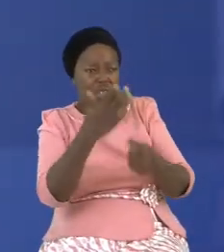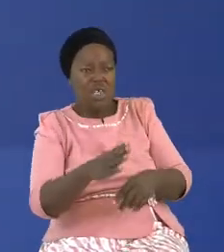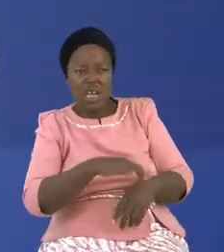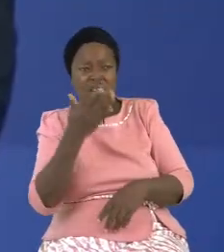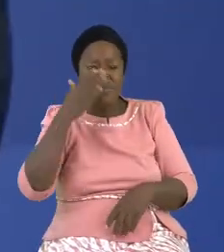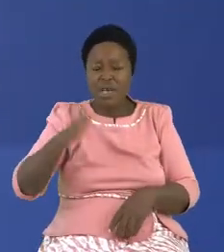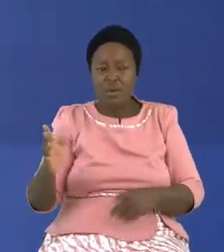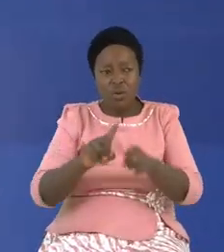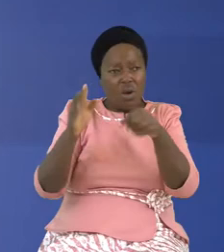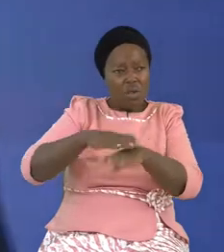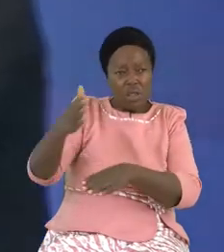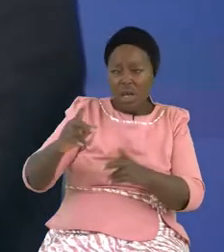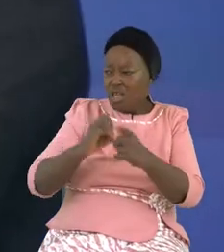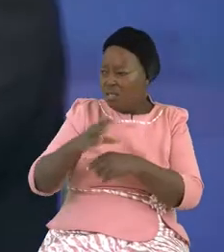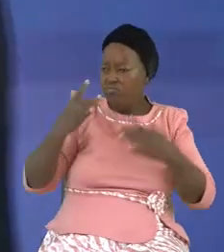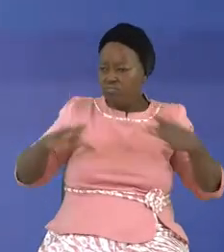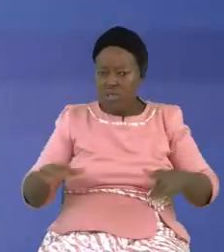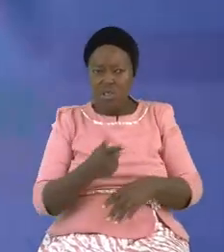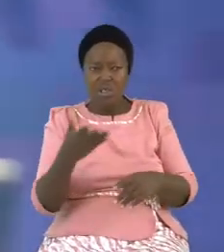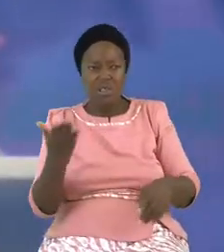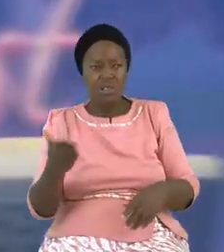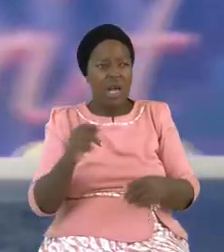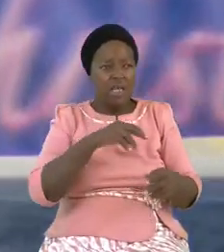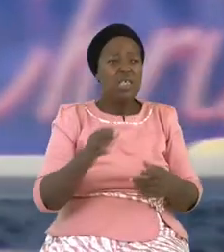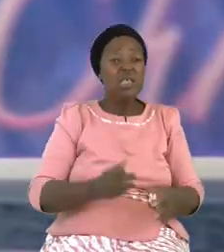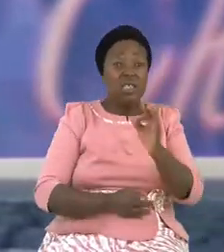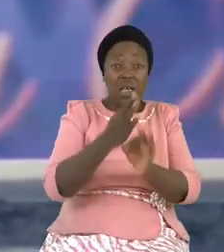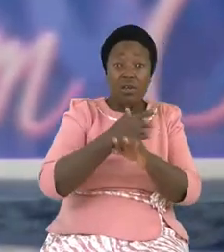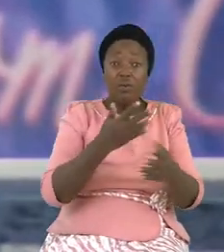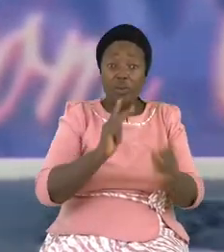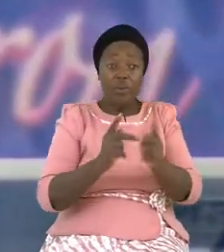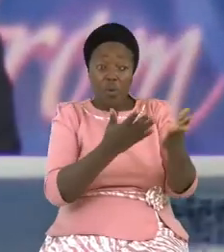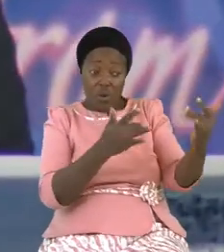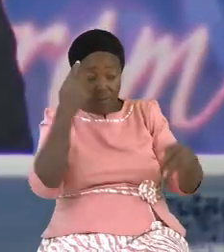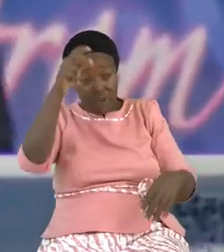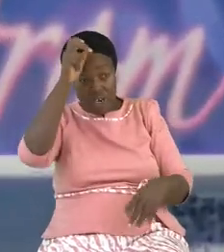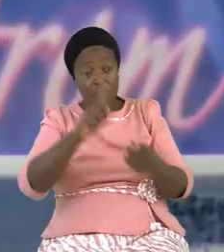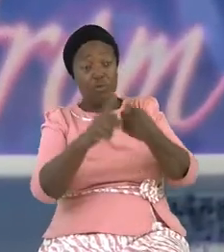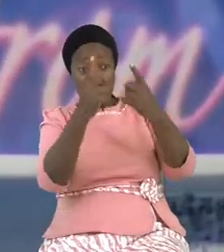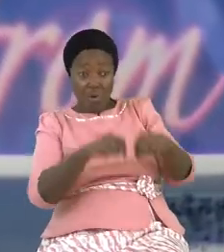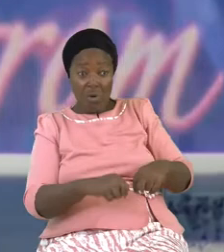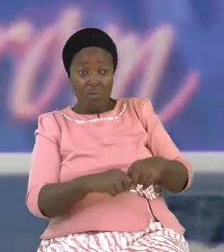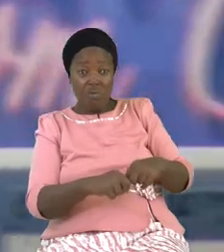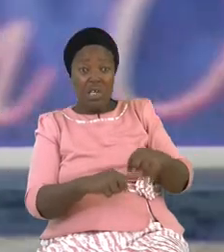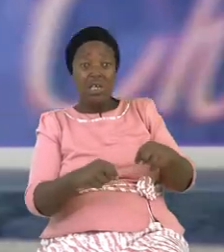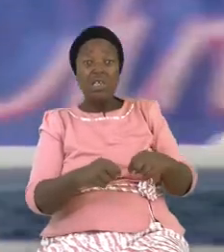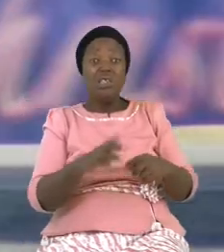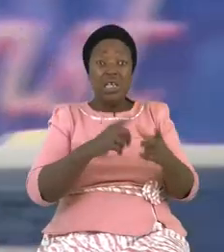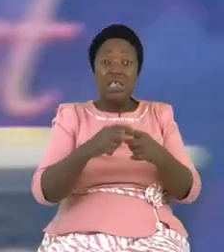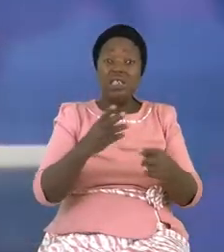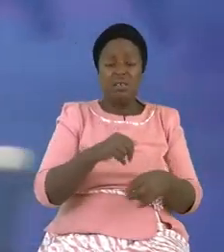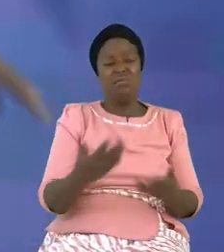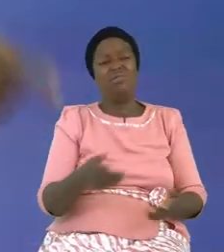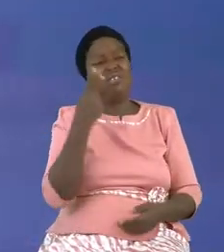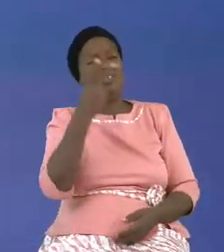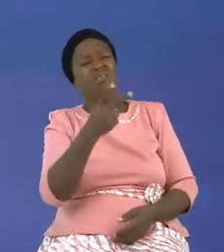Any event of evil there? Instead of even waiting for the devil to come, They say the devil is too slow, and they go